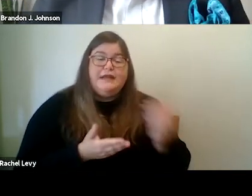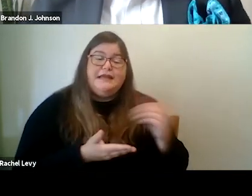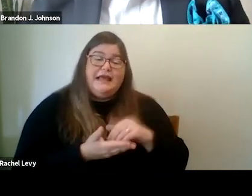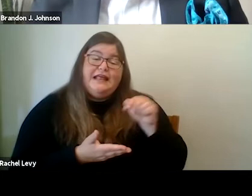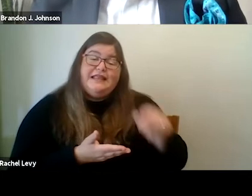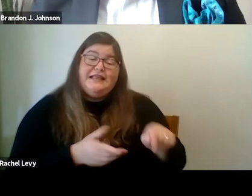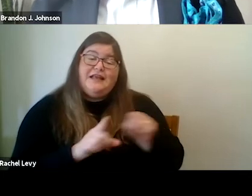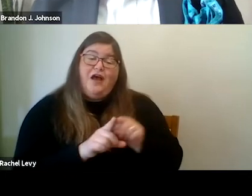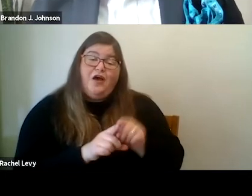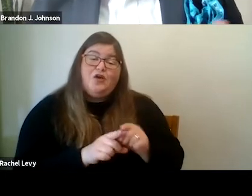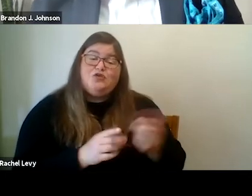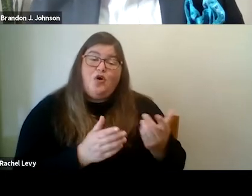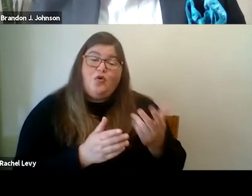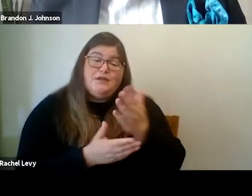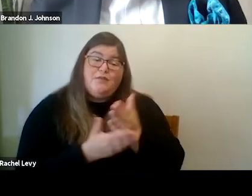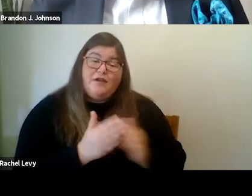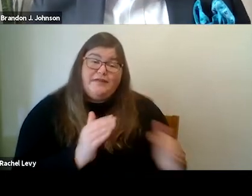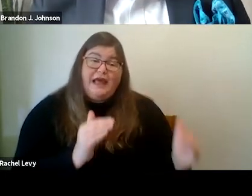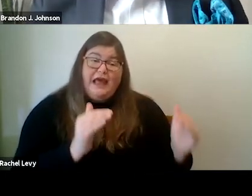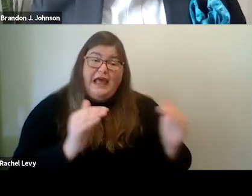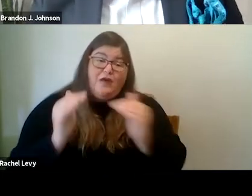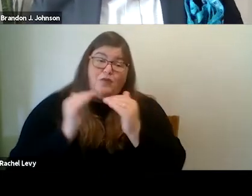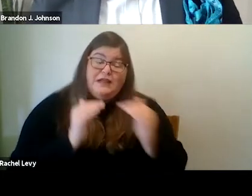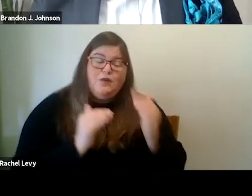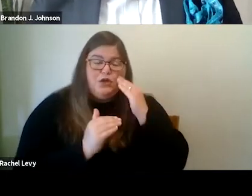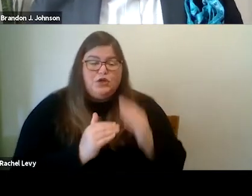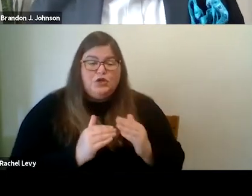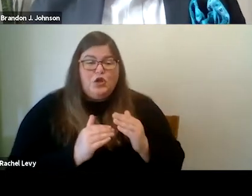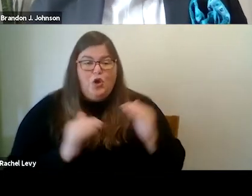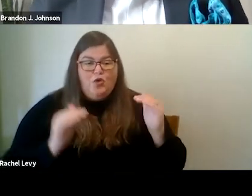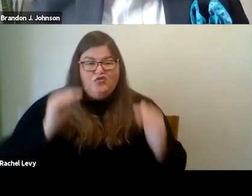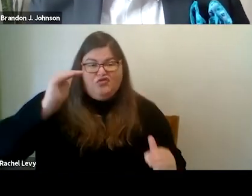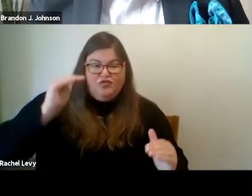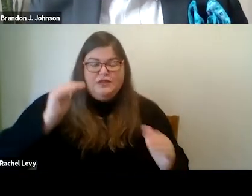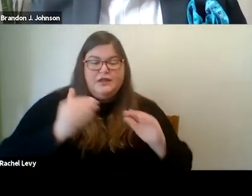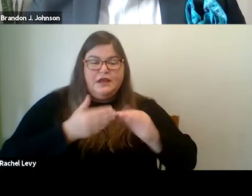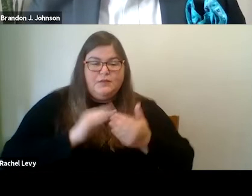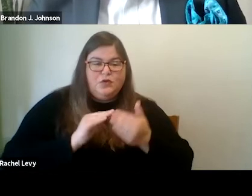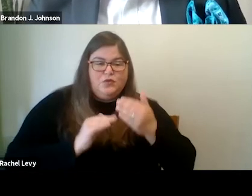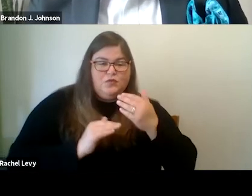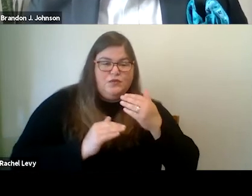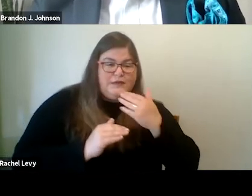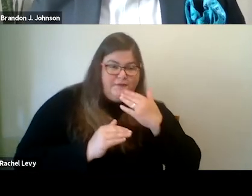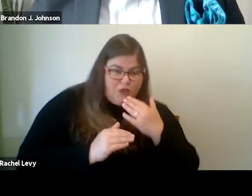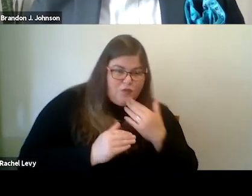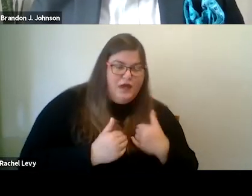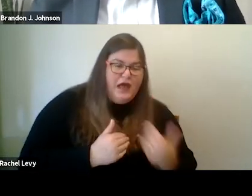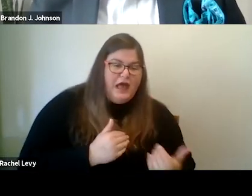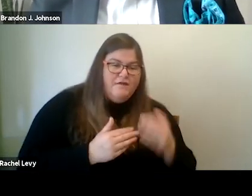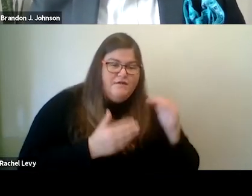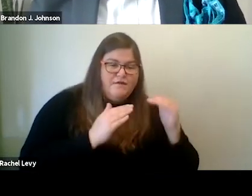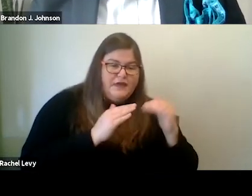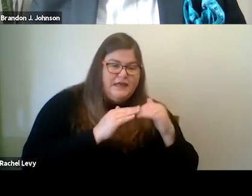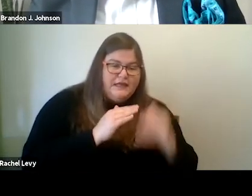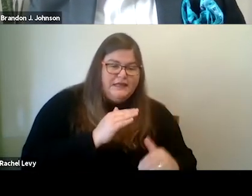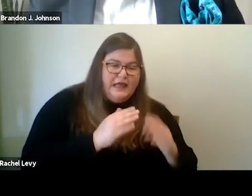is a piece of equity because we know disproportionately communities of color have an increased connection and get additional